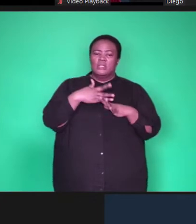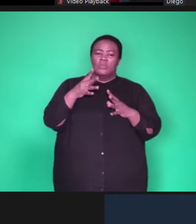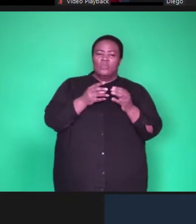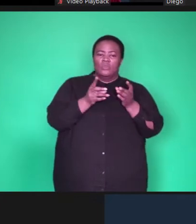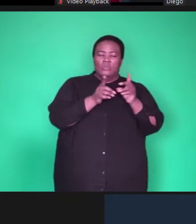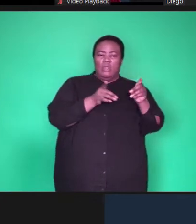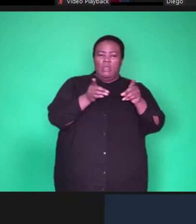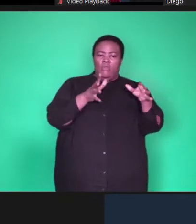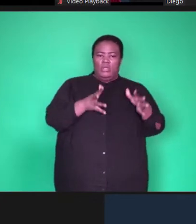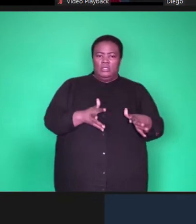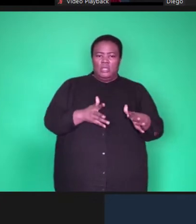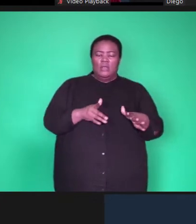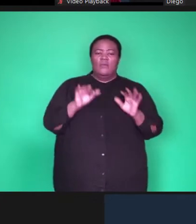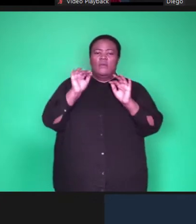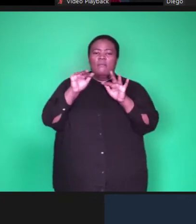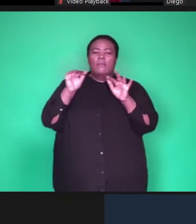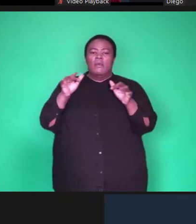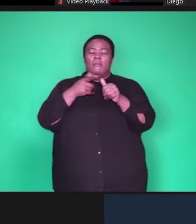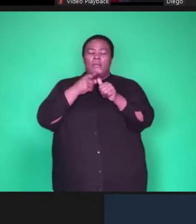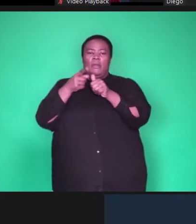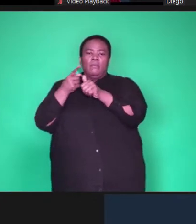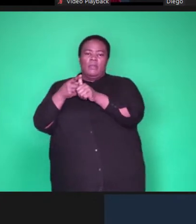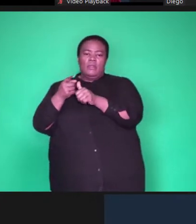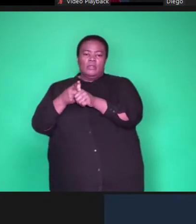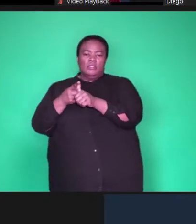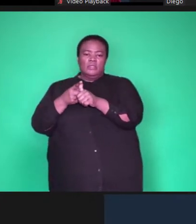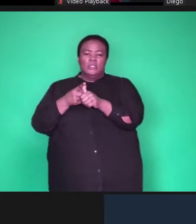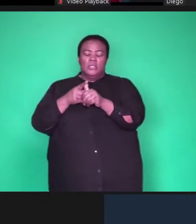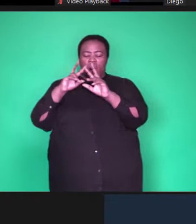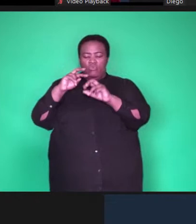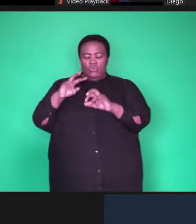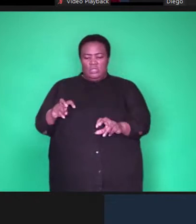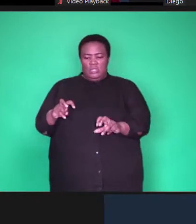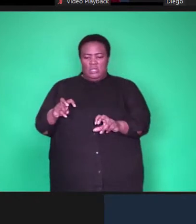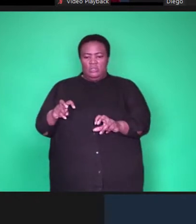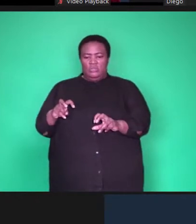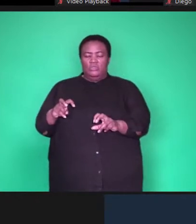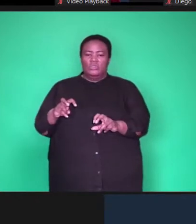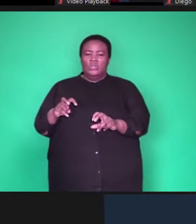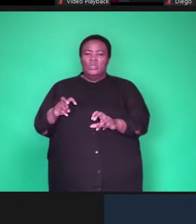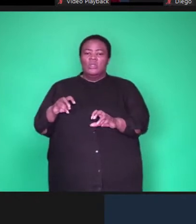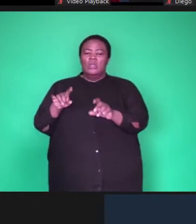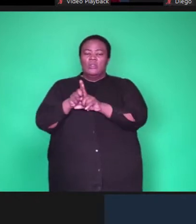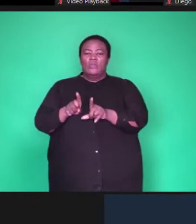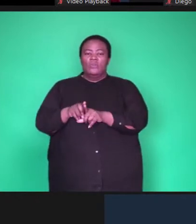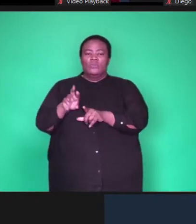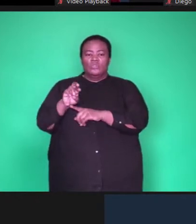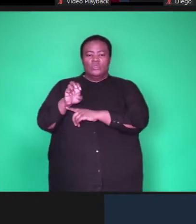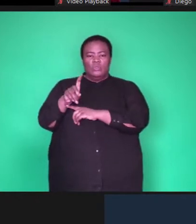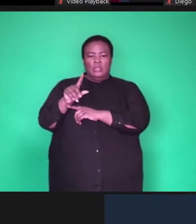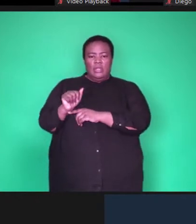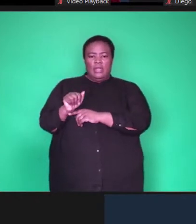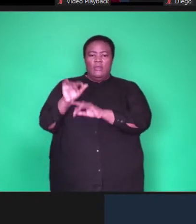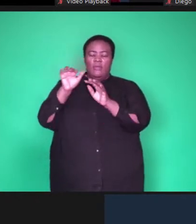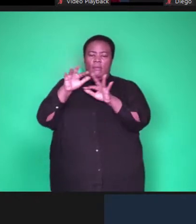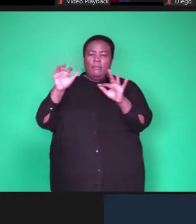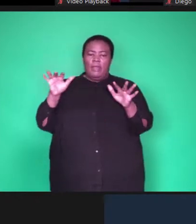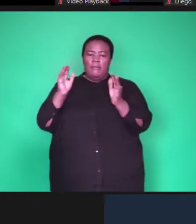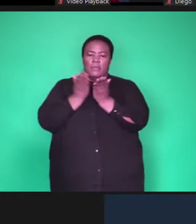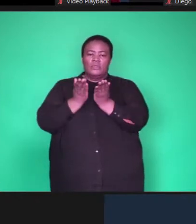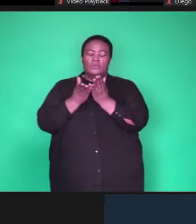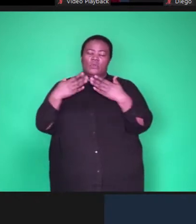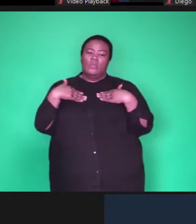Population Research Infrastructure Unit, SAPRIN, and is also a reader at the School of Public Health, Wits University. And I